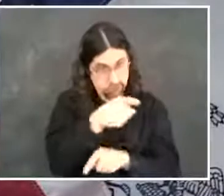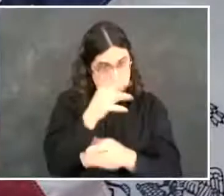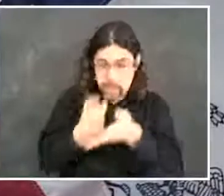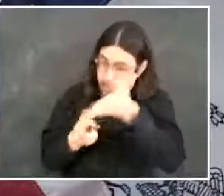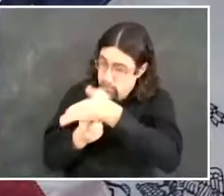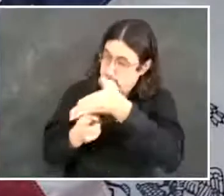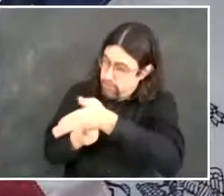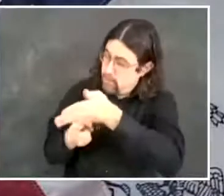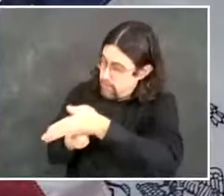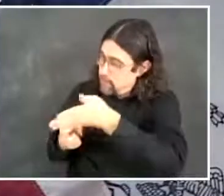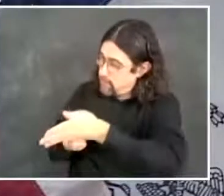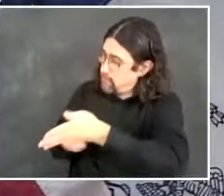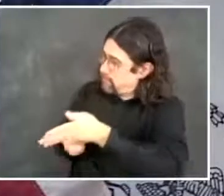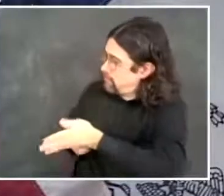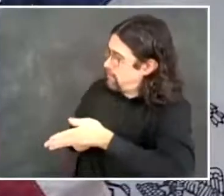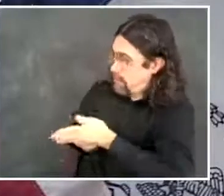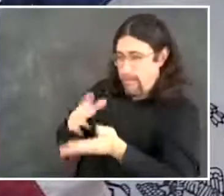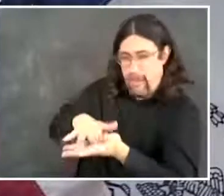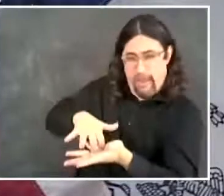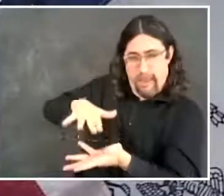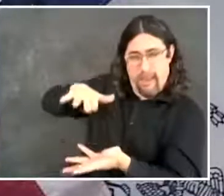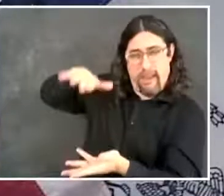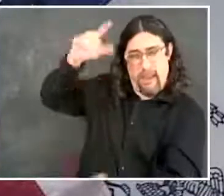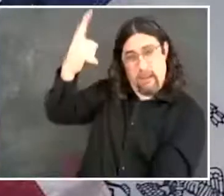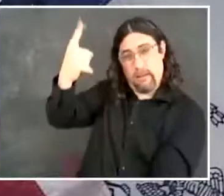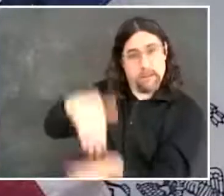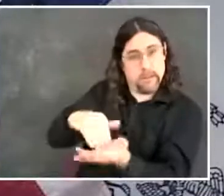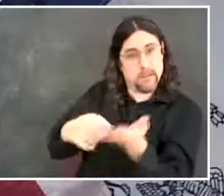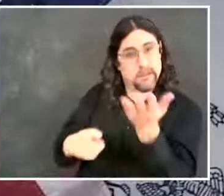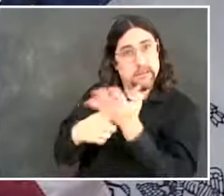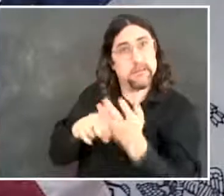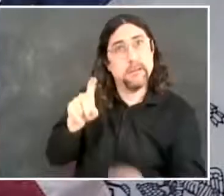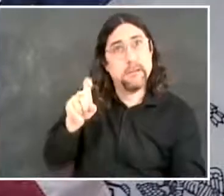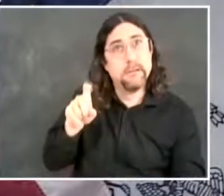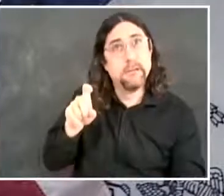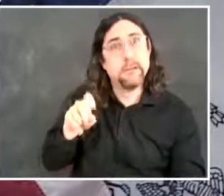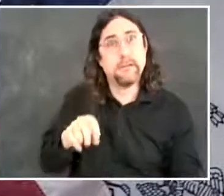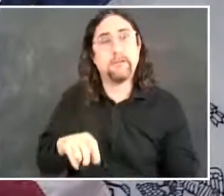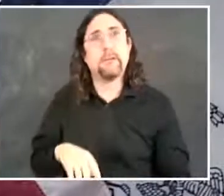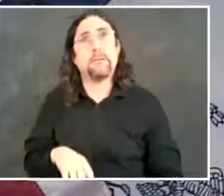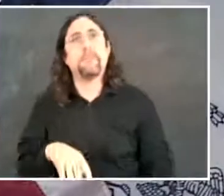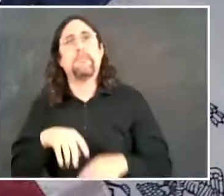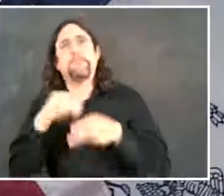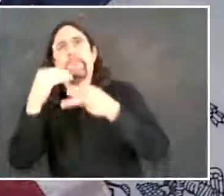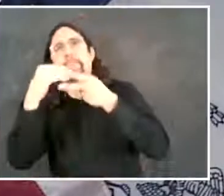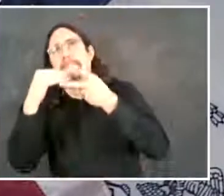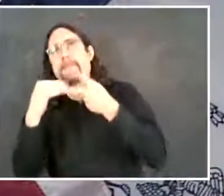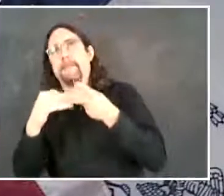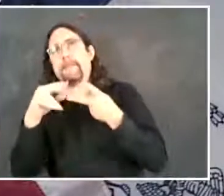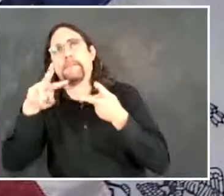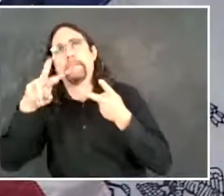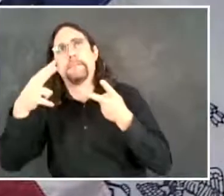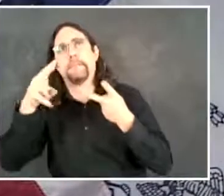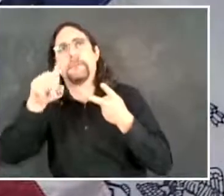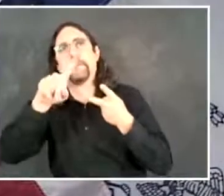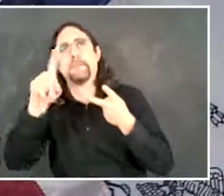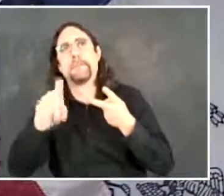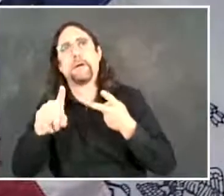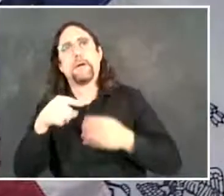I don't have an answer for you on environmental impact. If in a moment I'll turn to